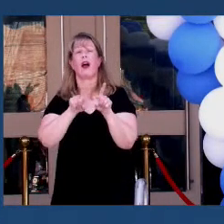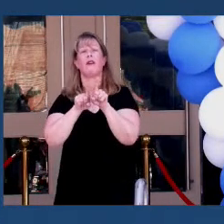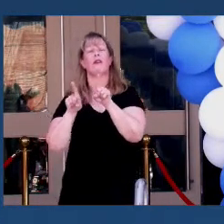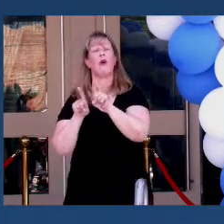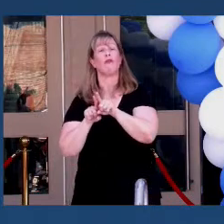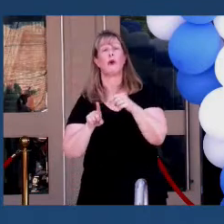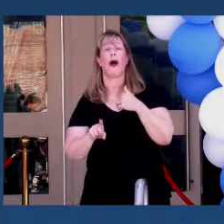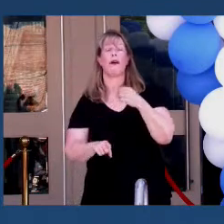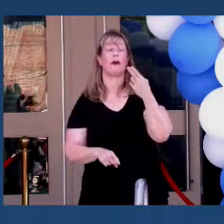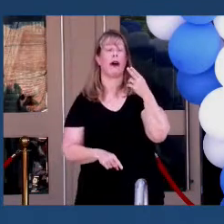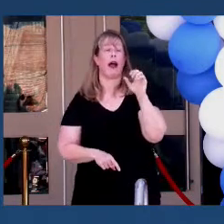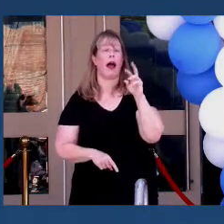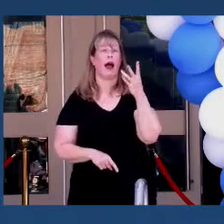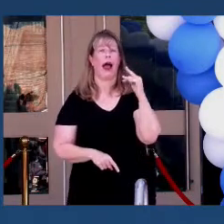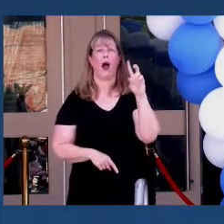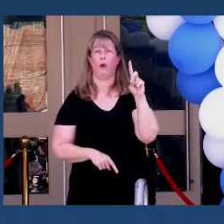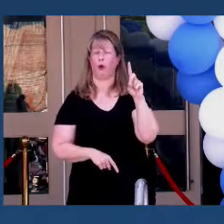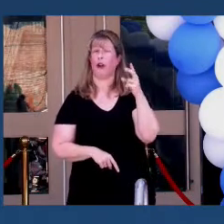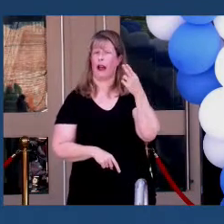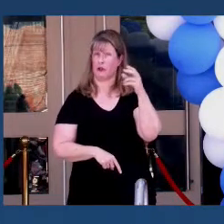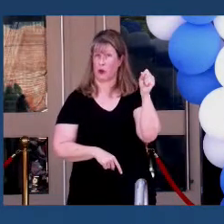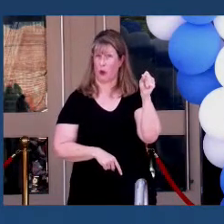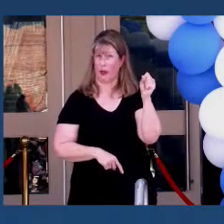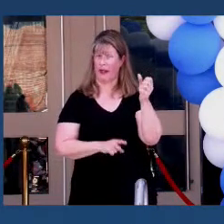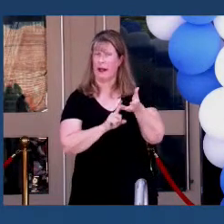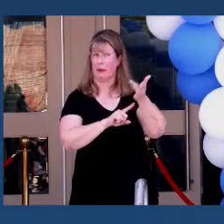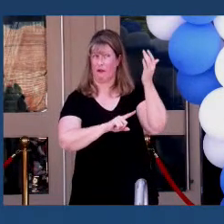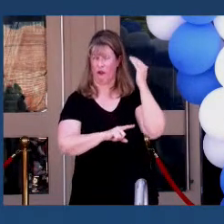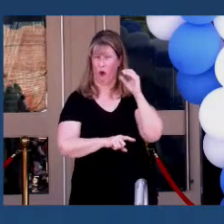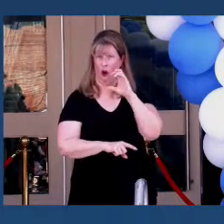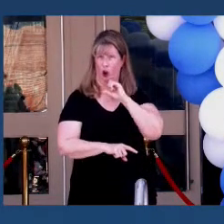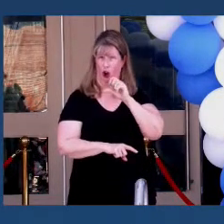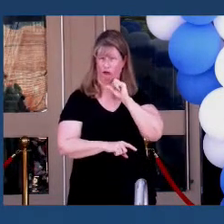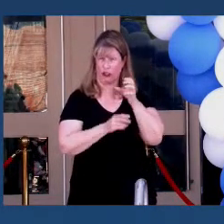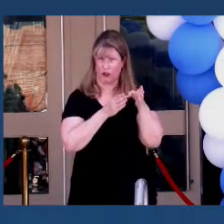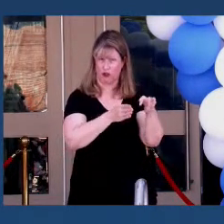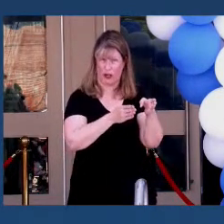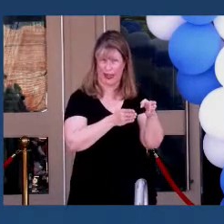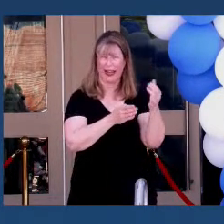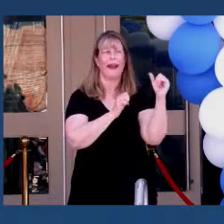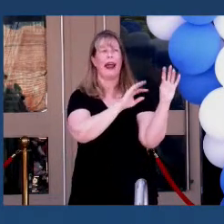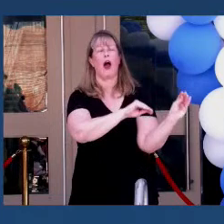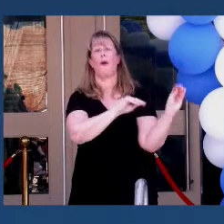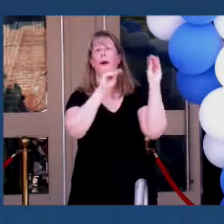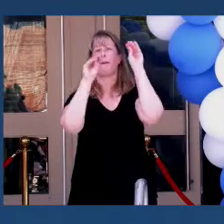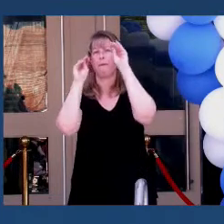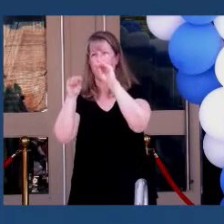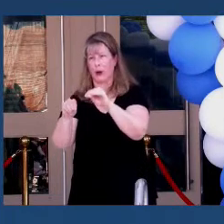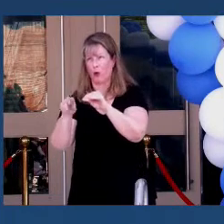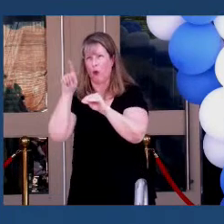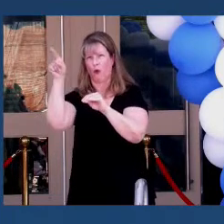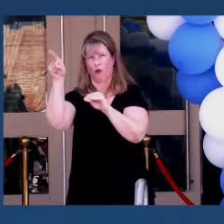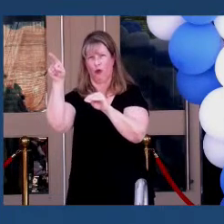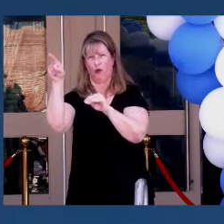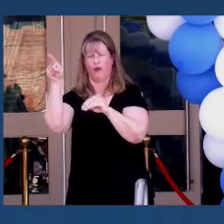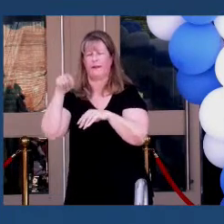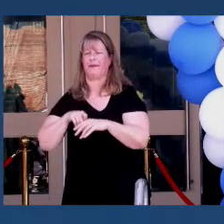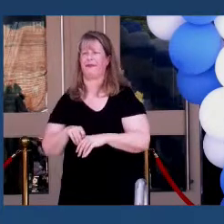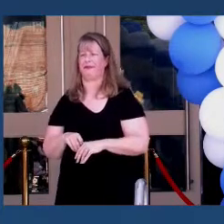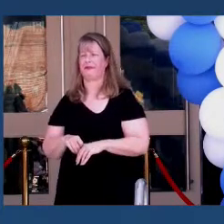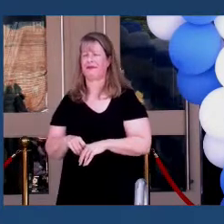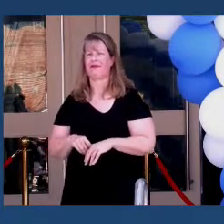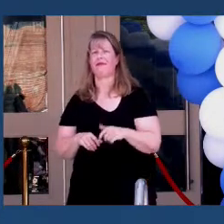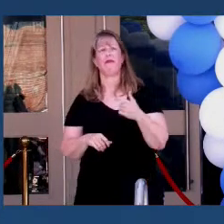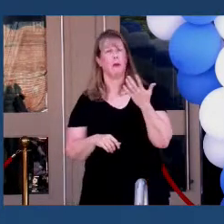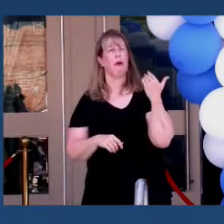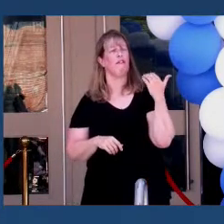which used to be on Orange Street. And then the new school was moved to where we have now Clifford Brown Walk. We were able to walk